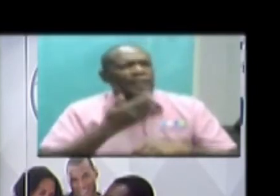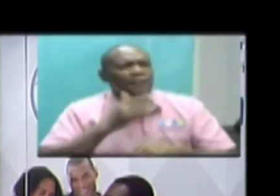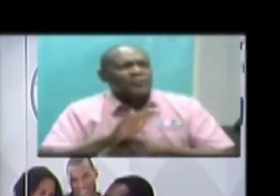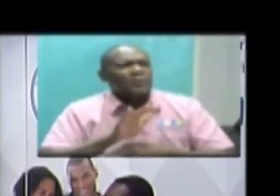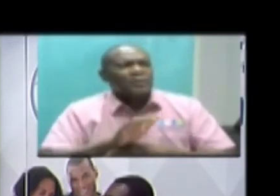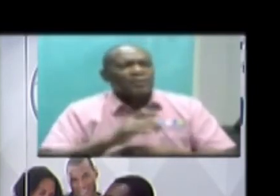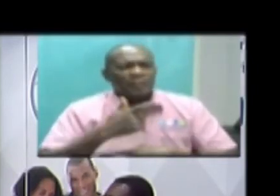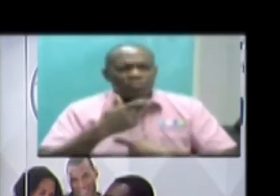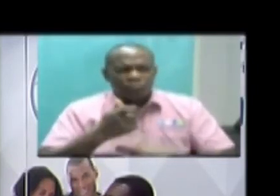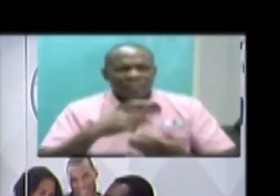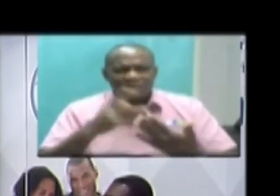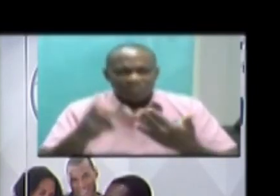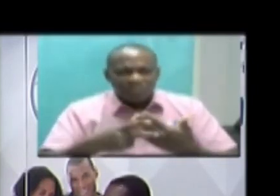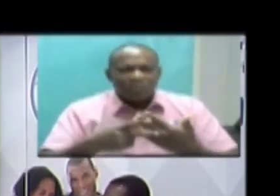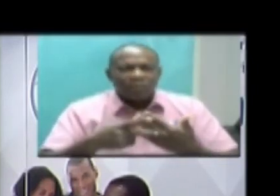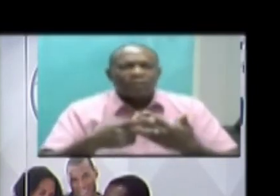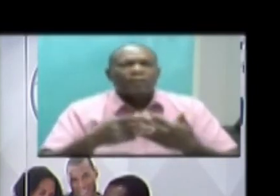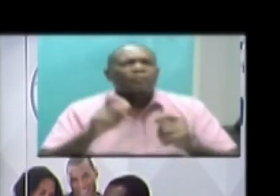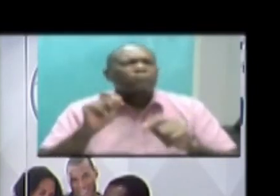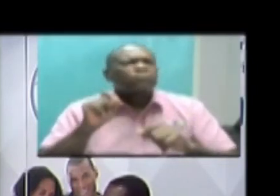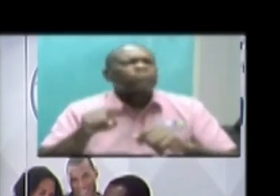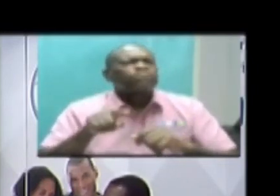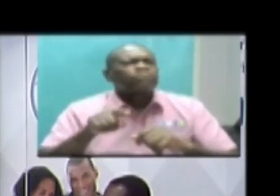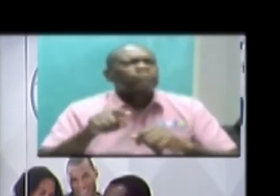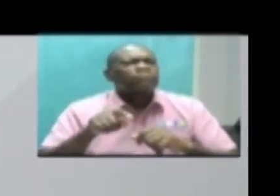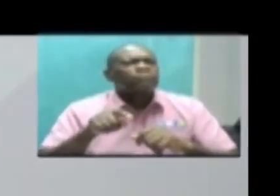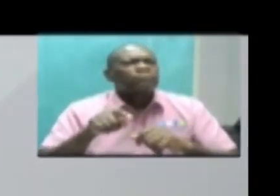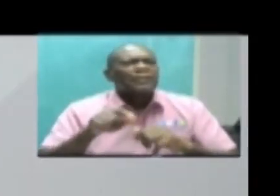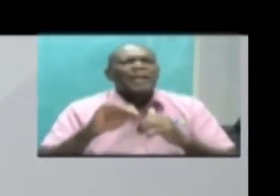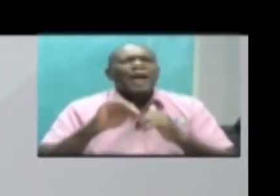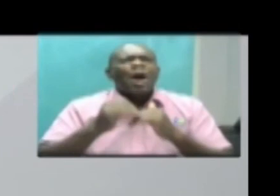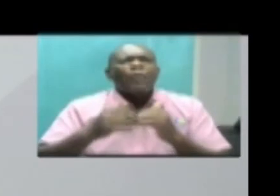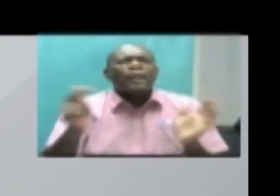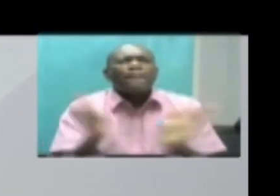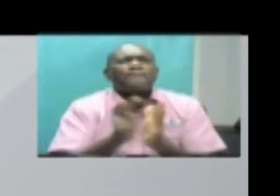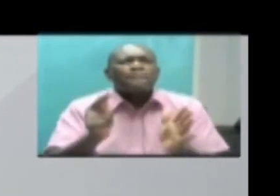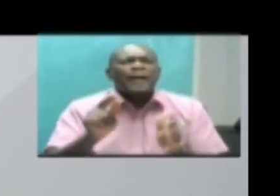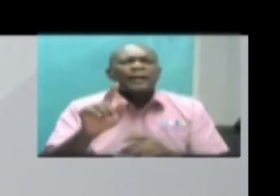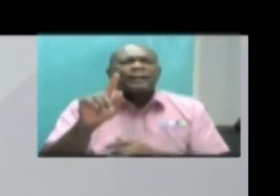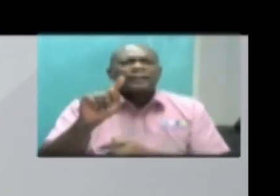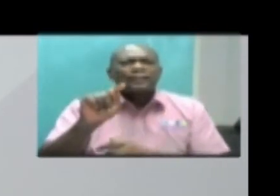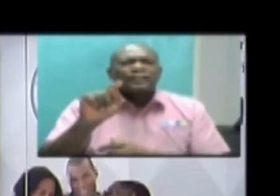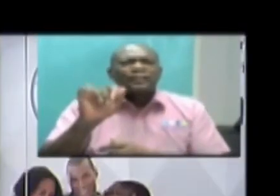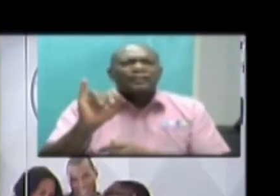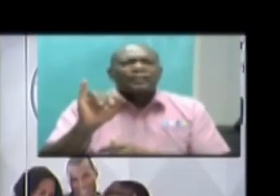Just a quick question. How can I ban TikTok as my kids are always on it?